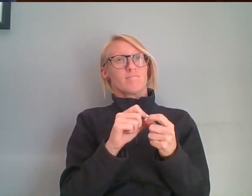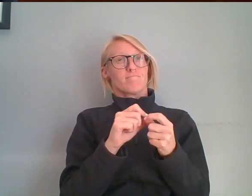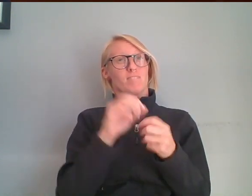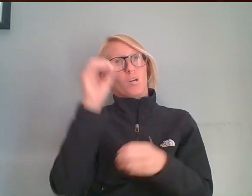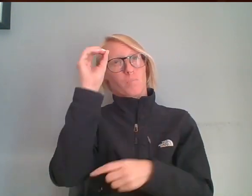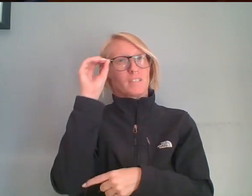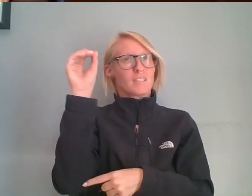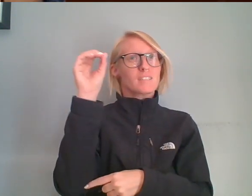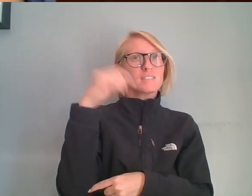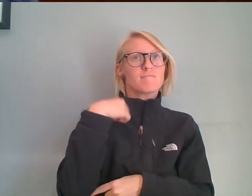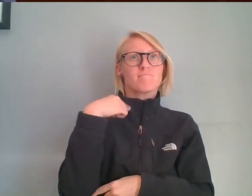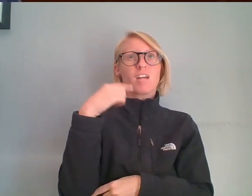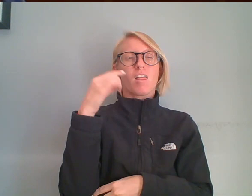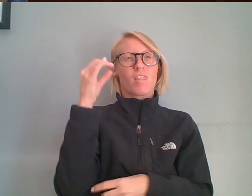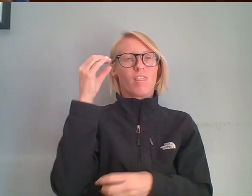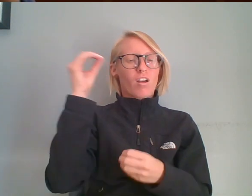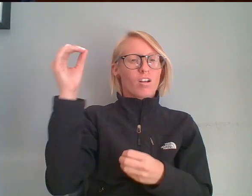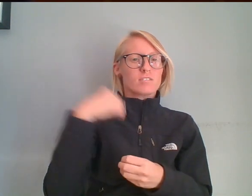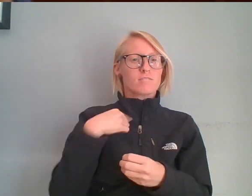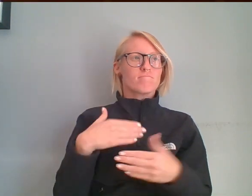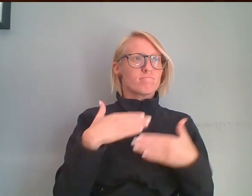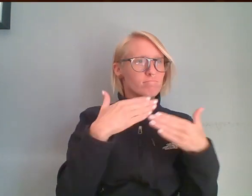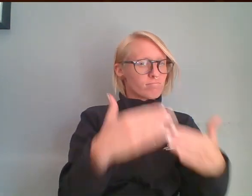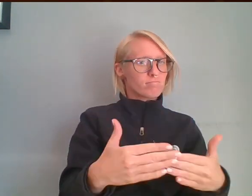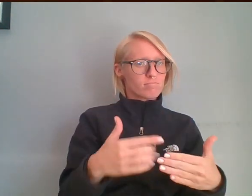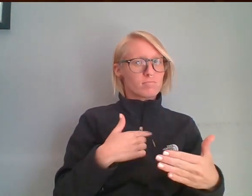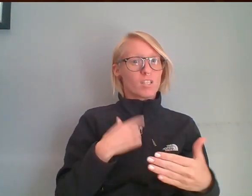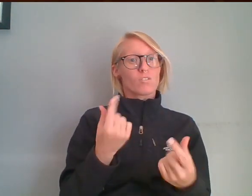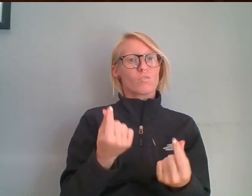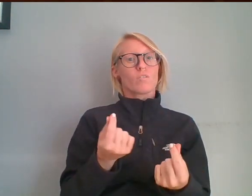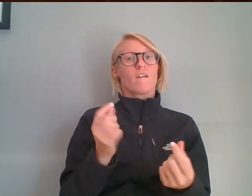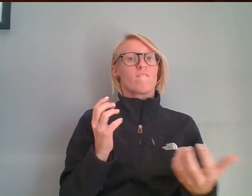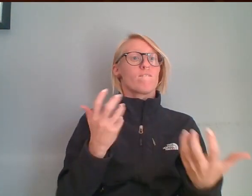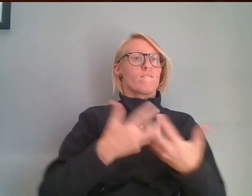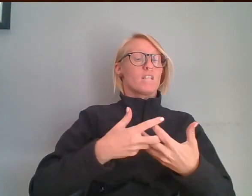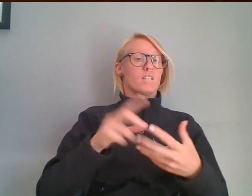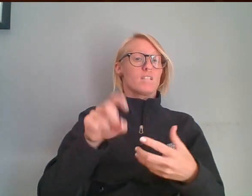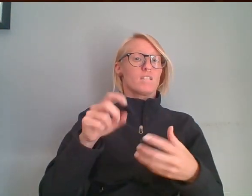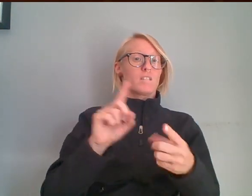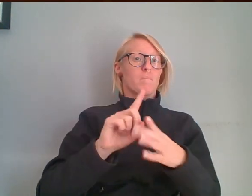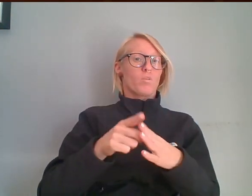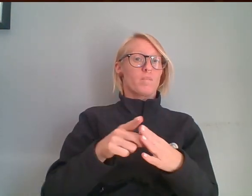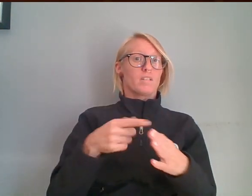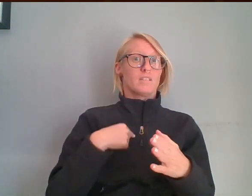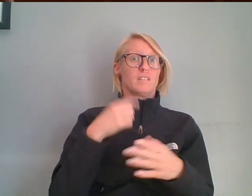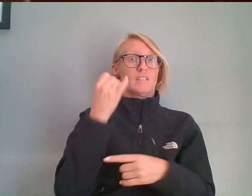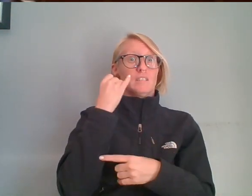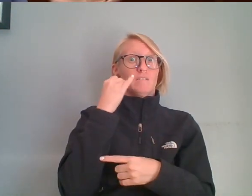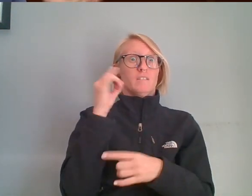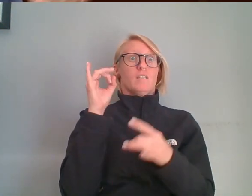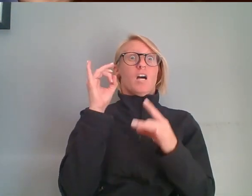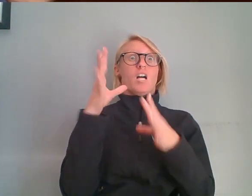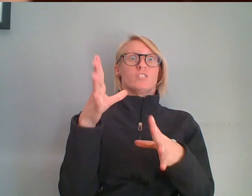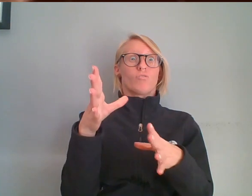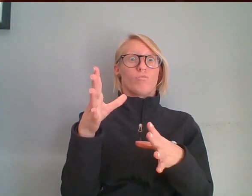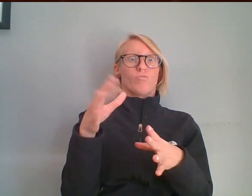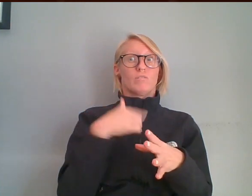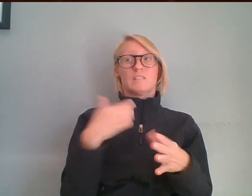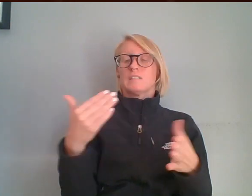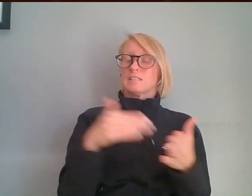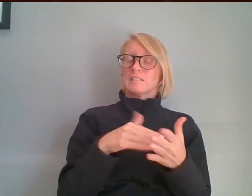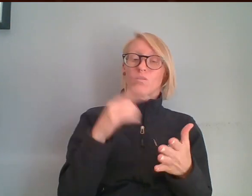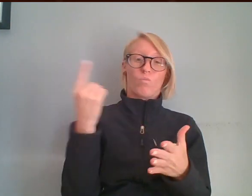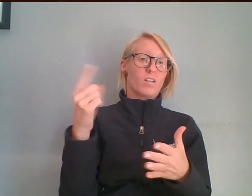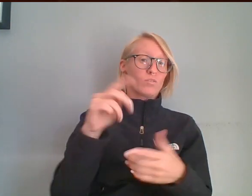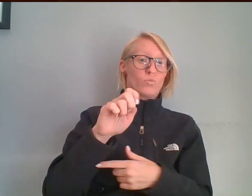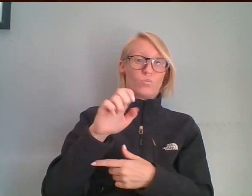that I can do that in a way that fits the needs in the moment. If it's hostile, again, the single best